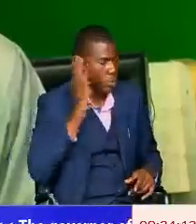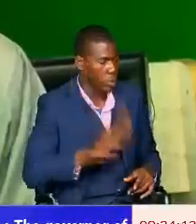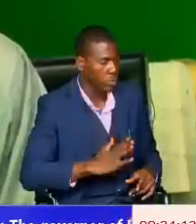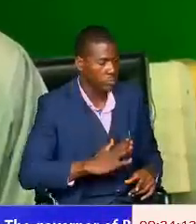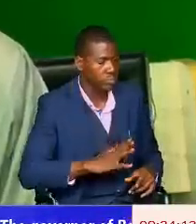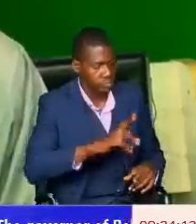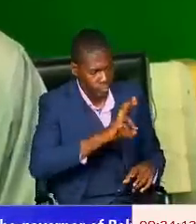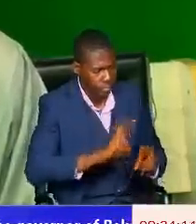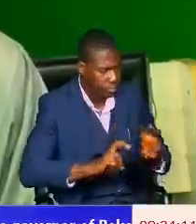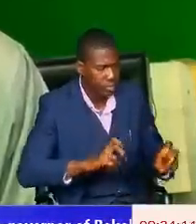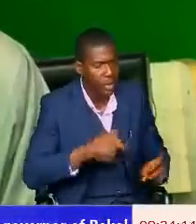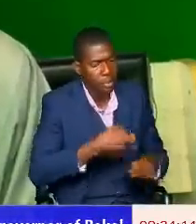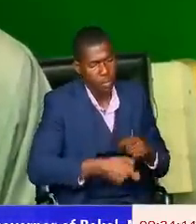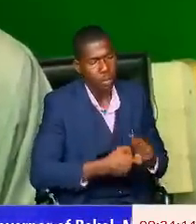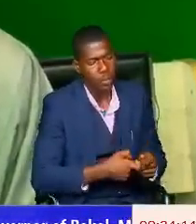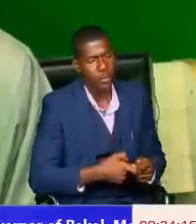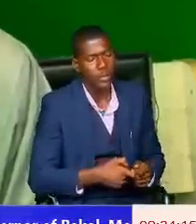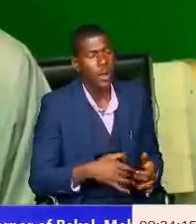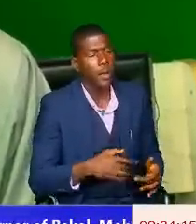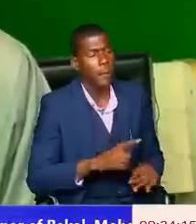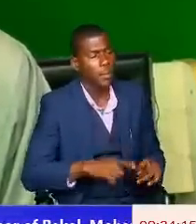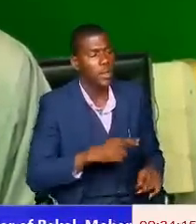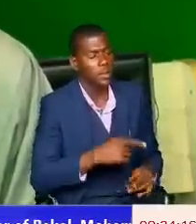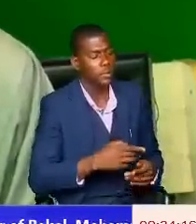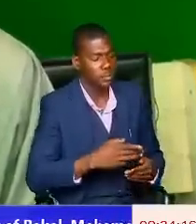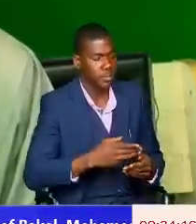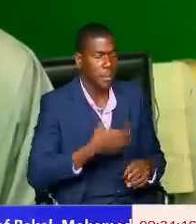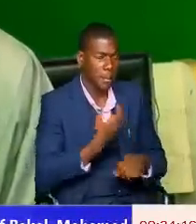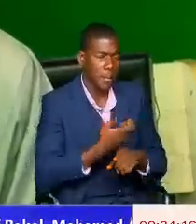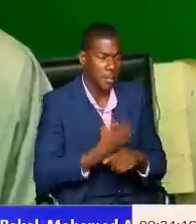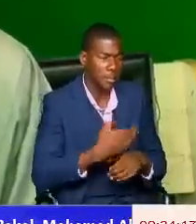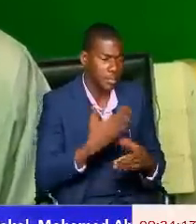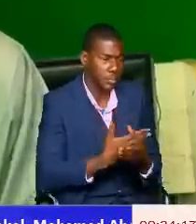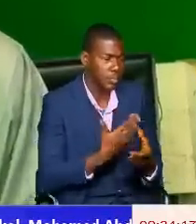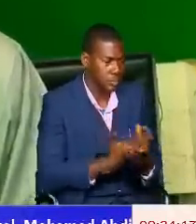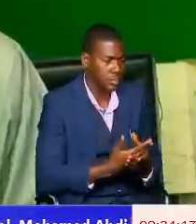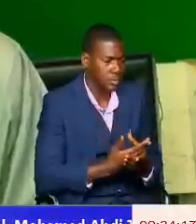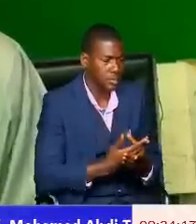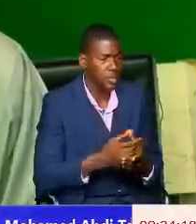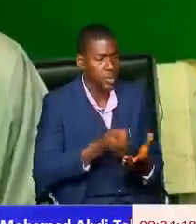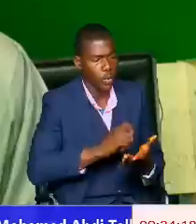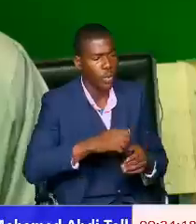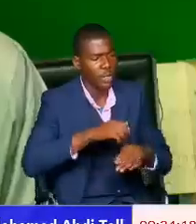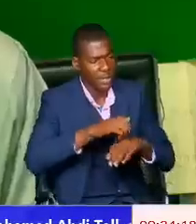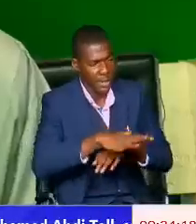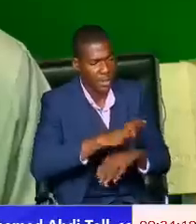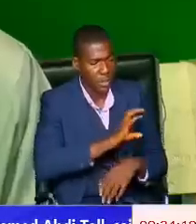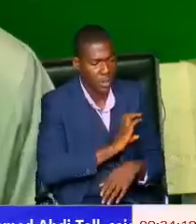appeal, pass it to the IG, and forward an advance copy to the commission.